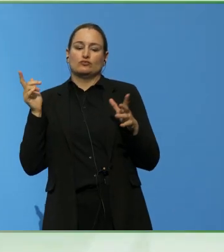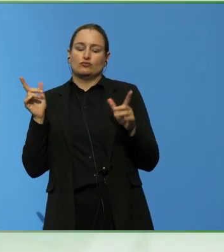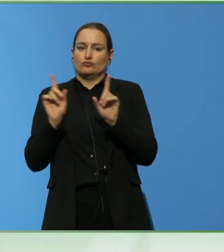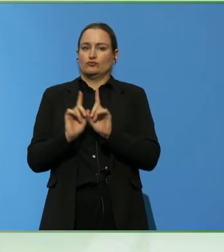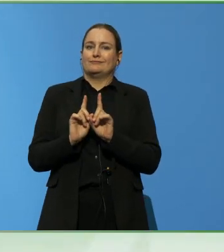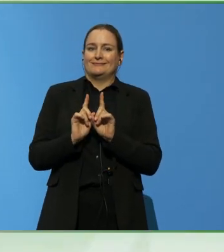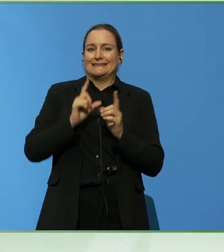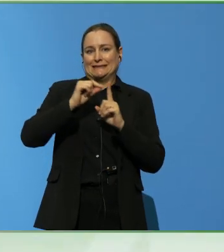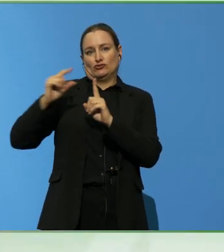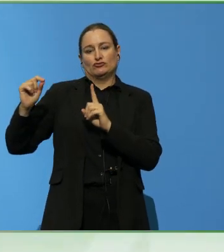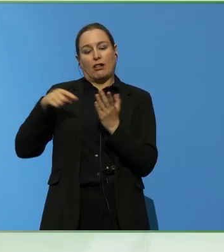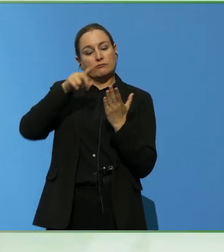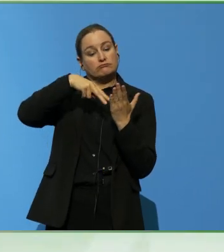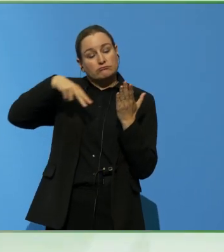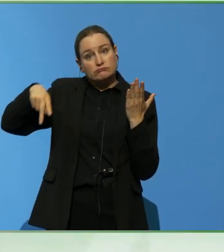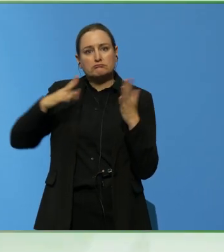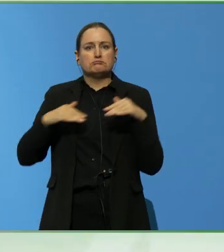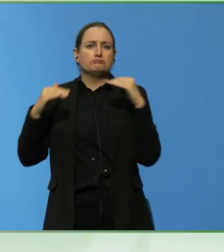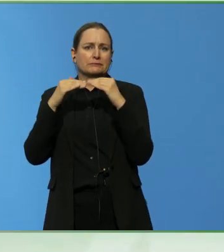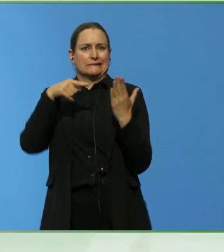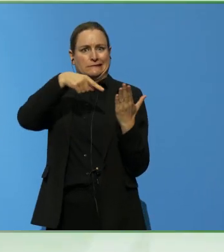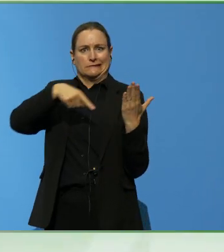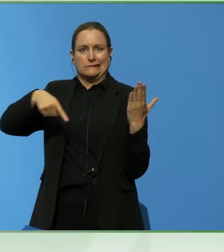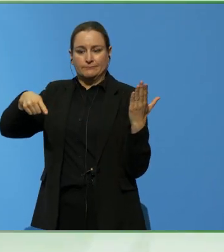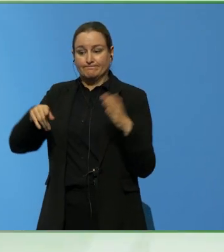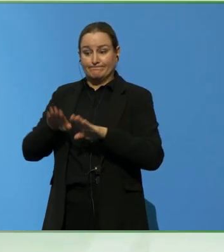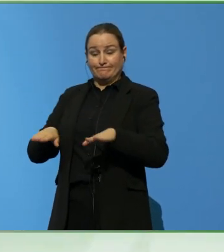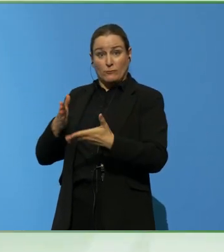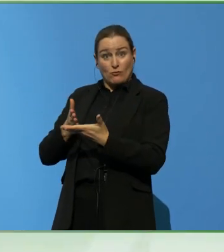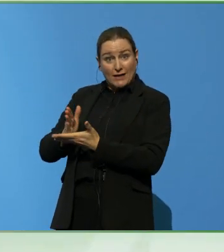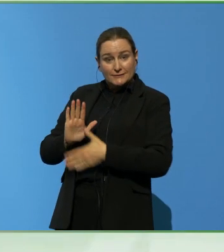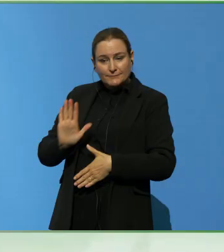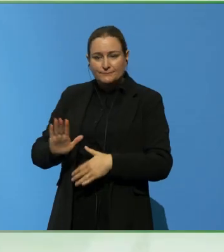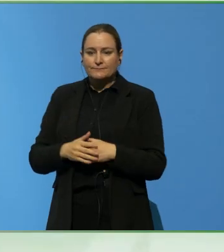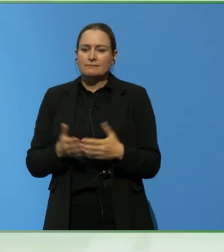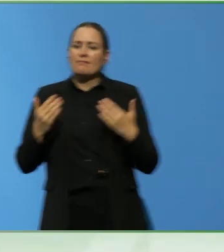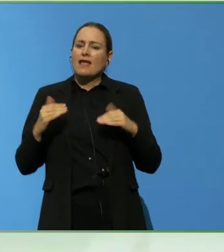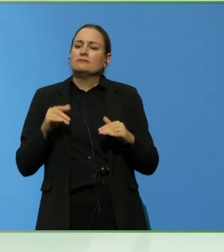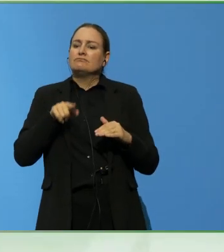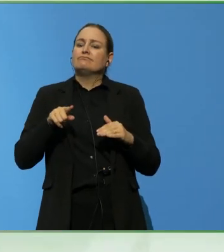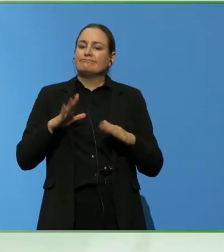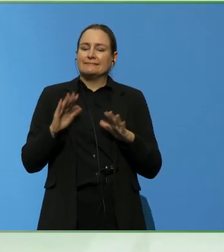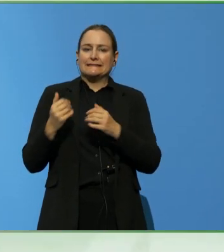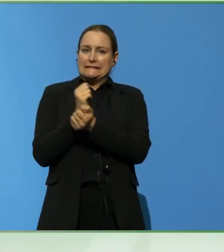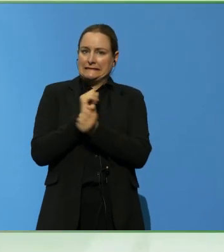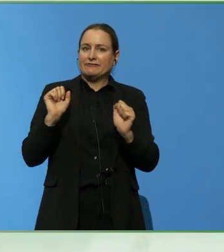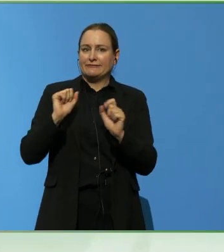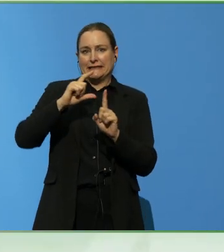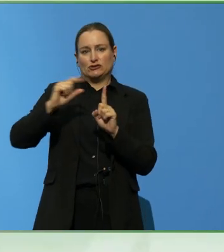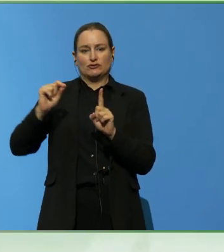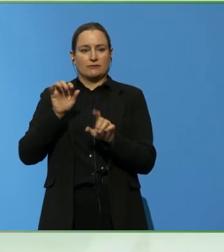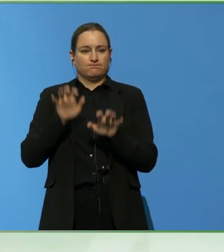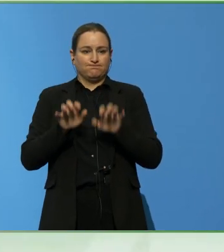digital literacy, child rights, and safeguarding in digital platforms, including AI, prevention and response